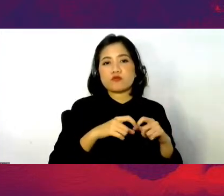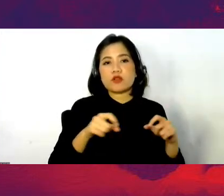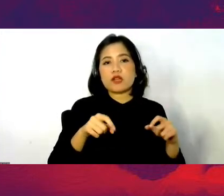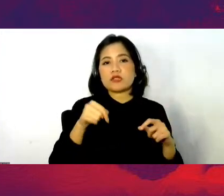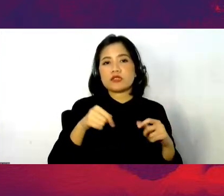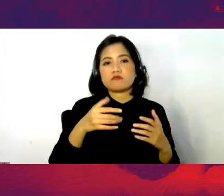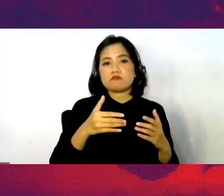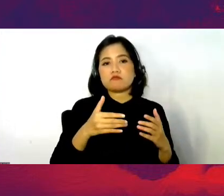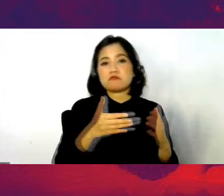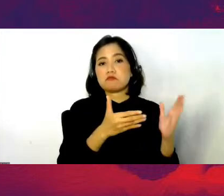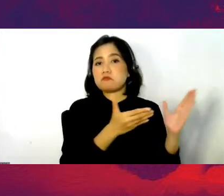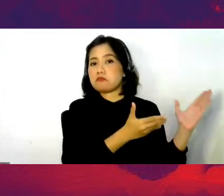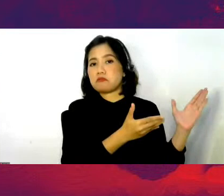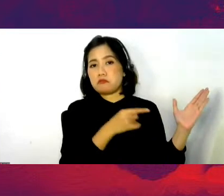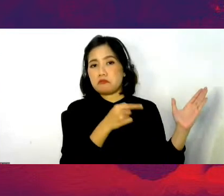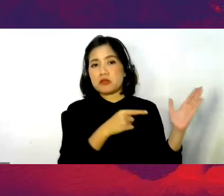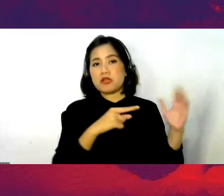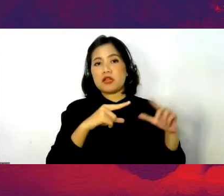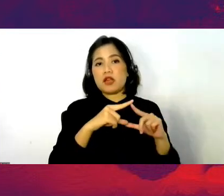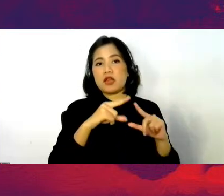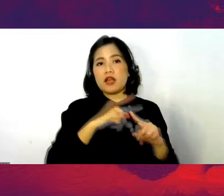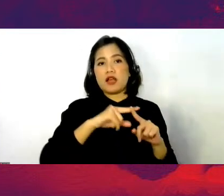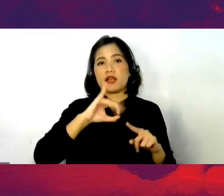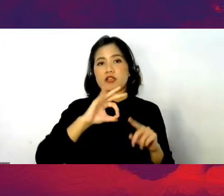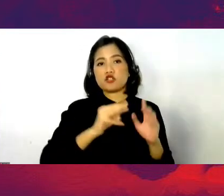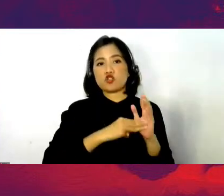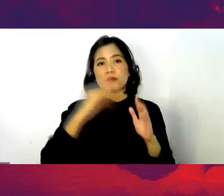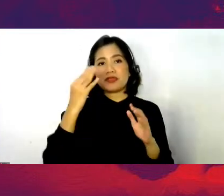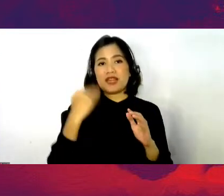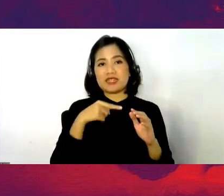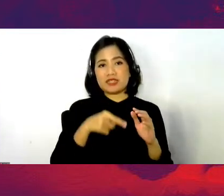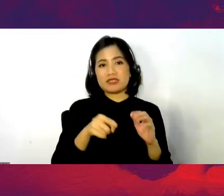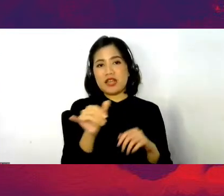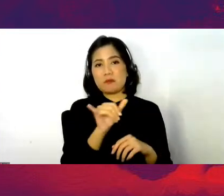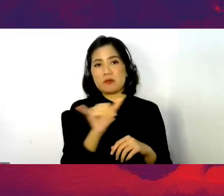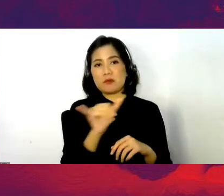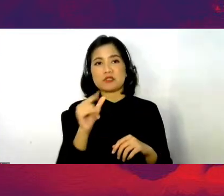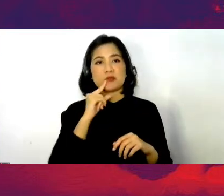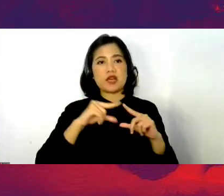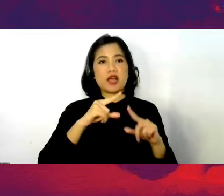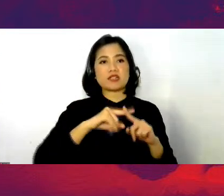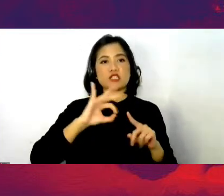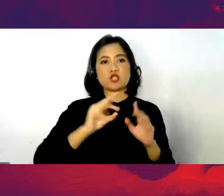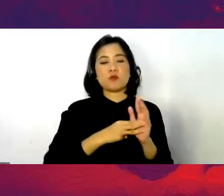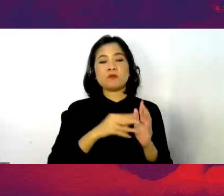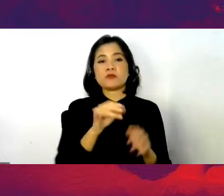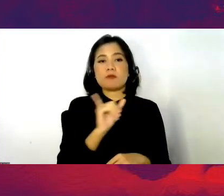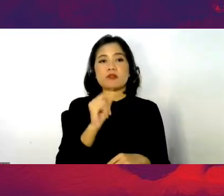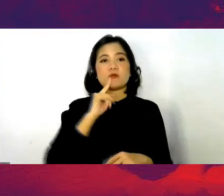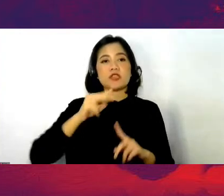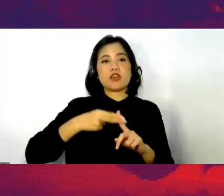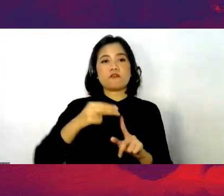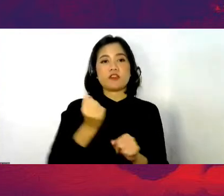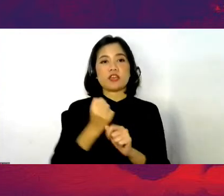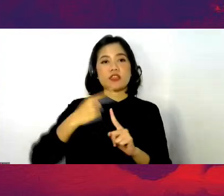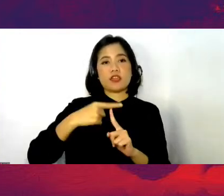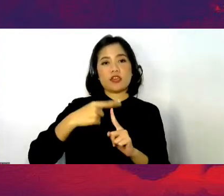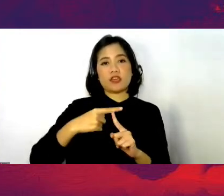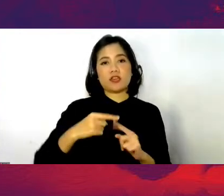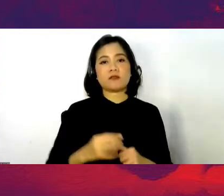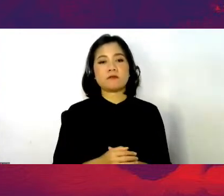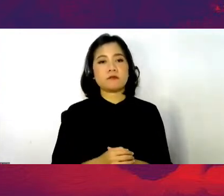As a result, we don't need to worry about this person as being poor. Let's censor that information. This is the